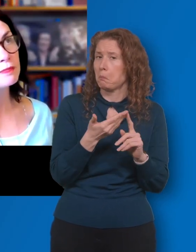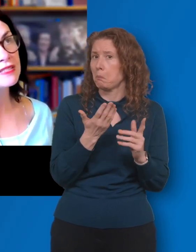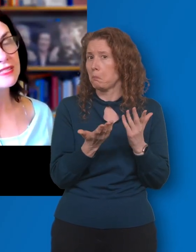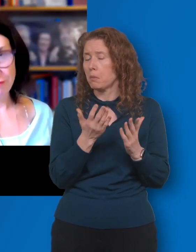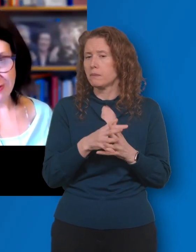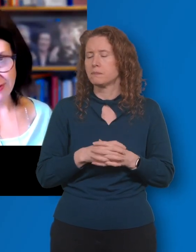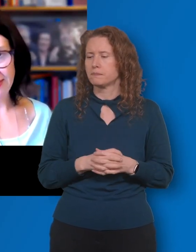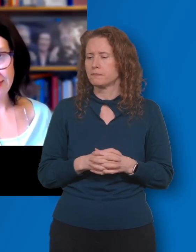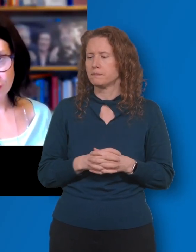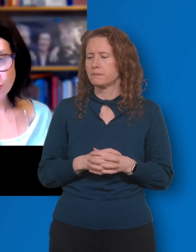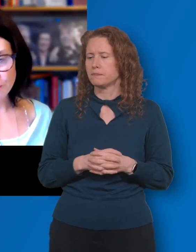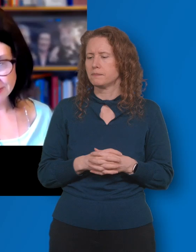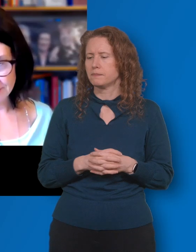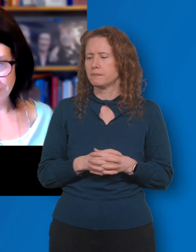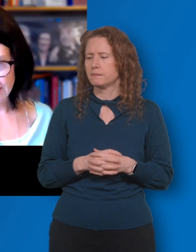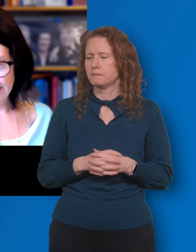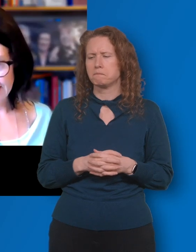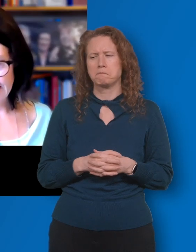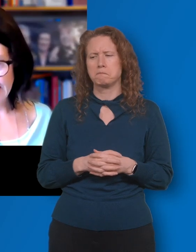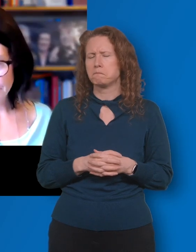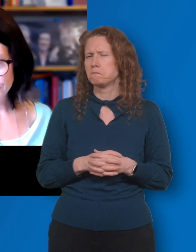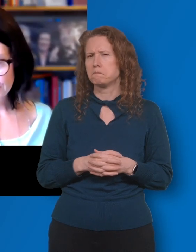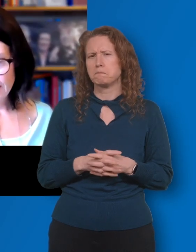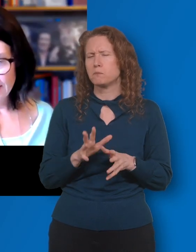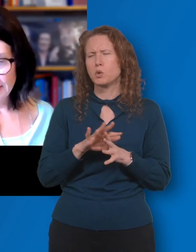Not specifically,